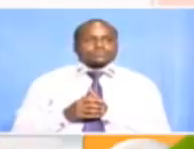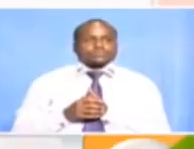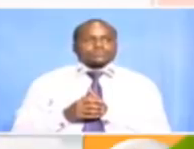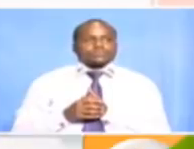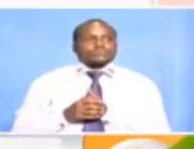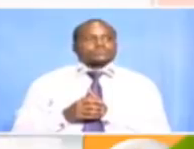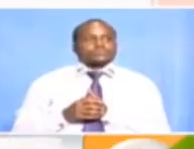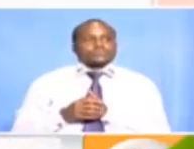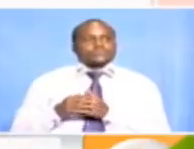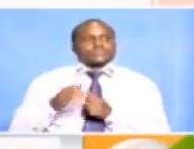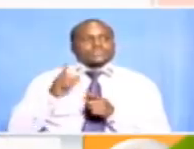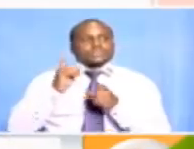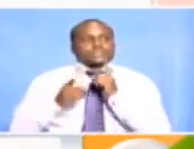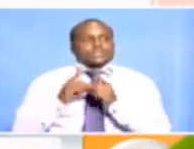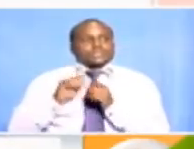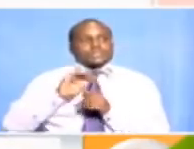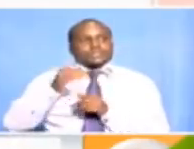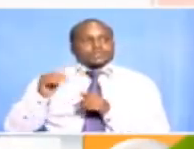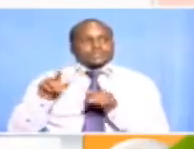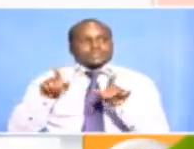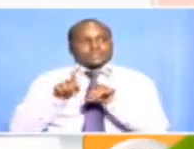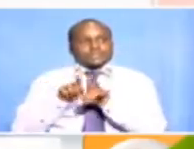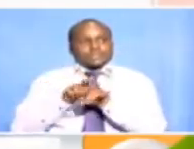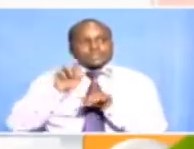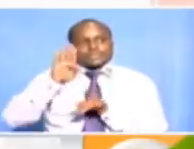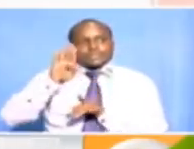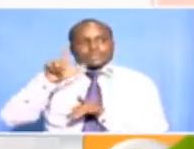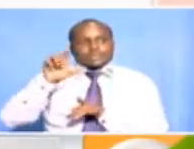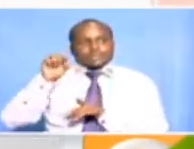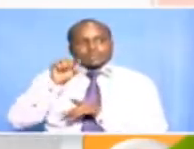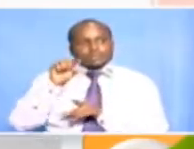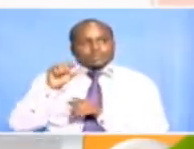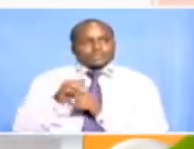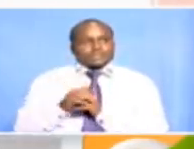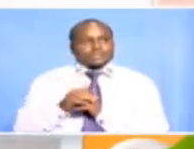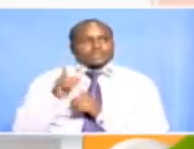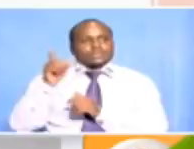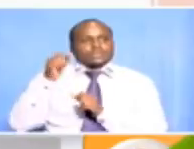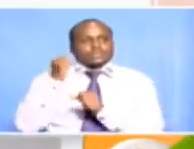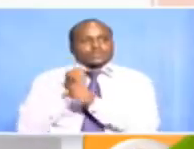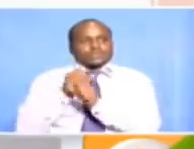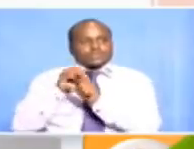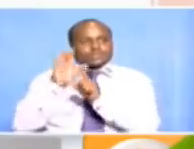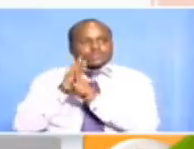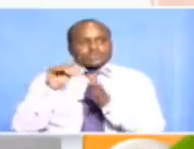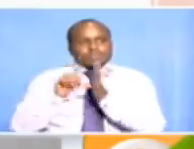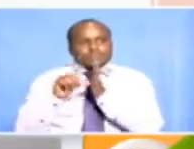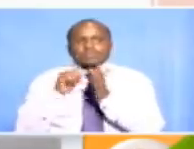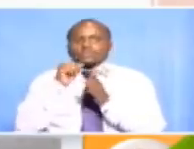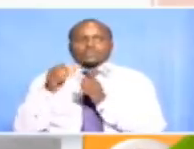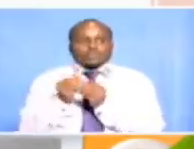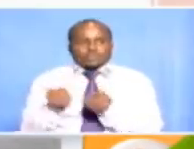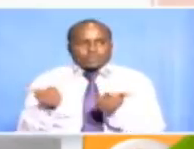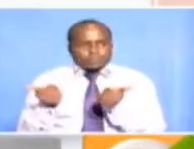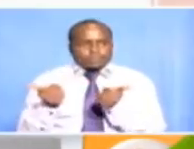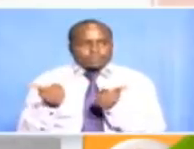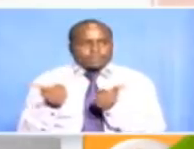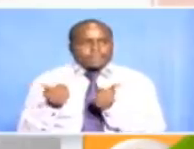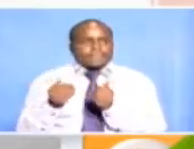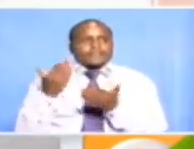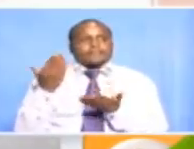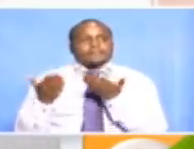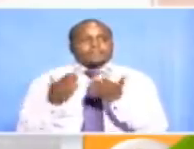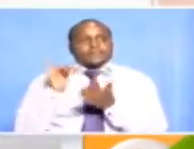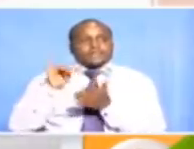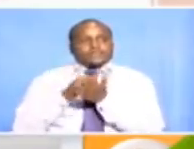Governor Mike Sonko is running a county like a blog. His work is to expose the problems, not solve them. It is probably